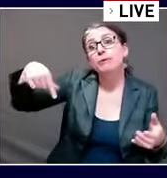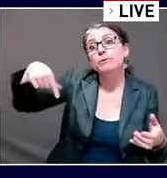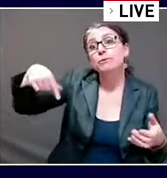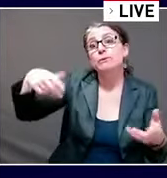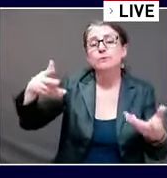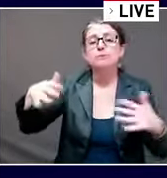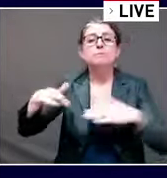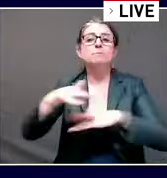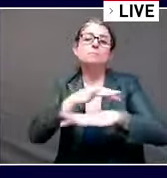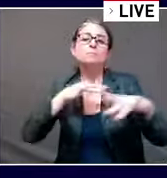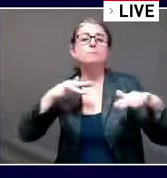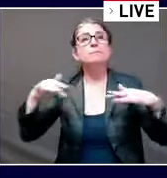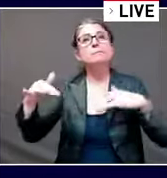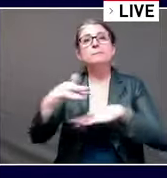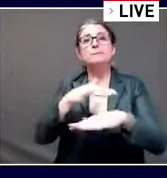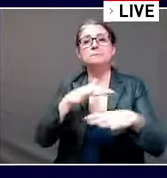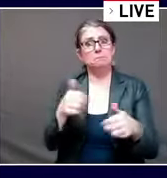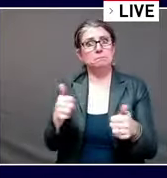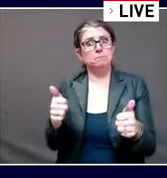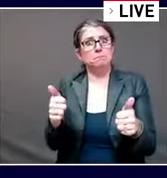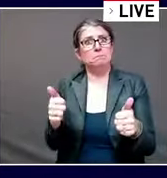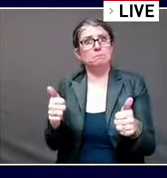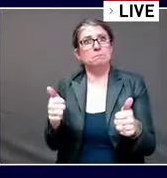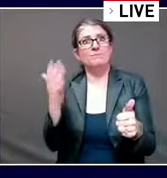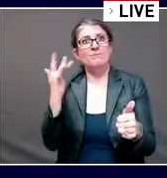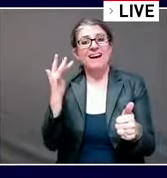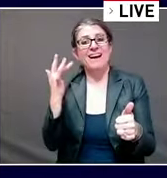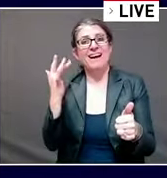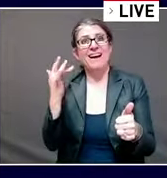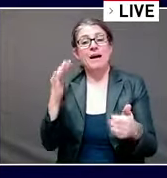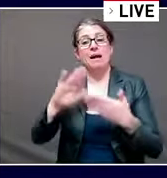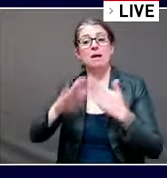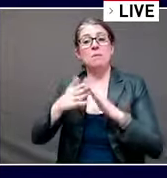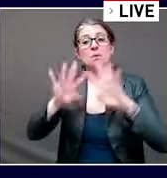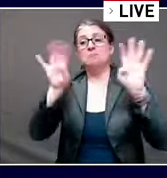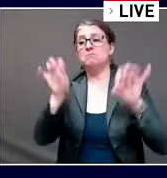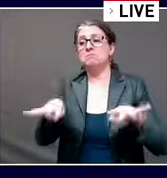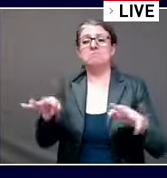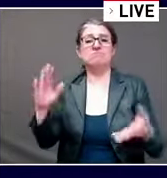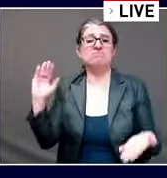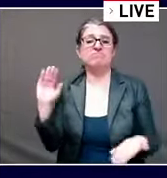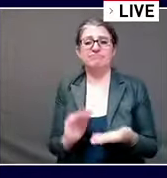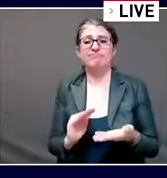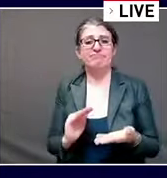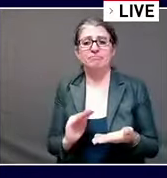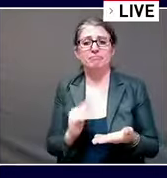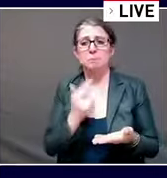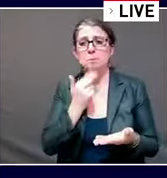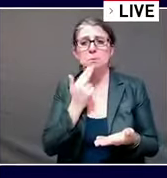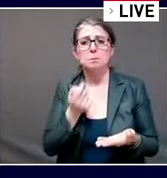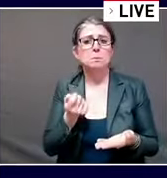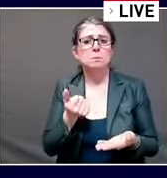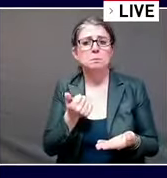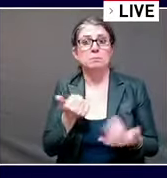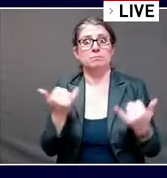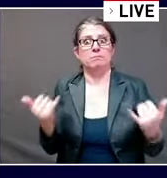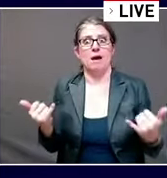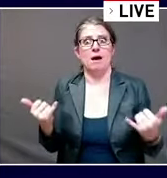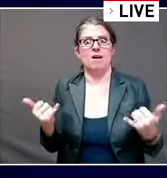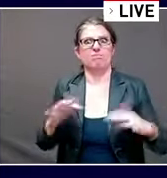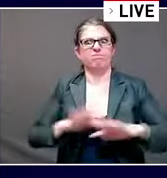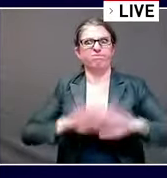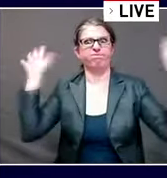together at their workplace, at where they may get healthcare, and they are generating these outbreaks. And those outbreaks are